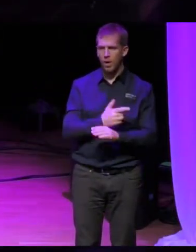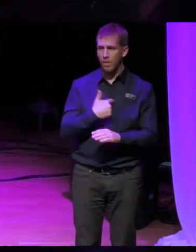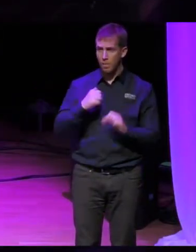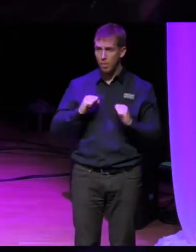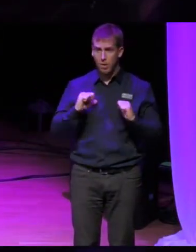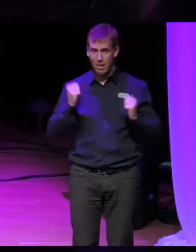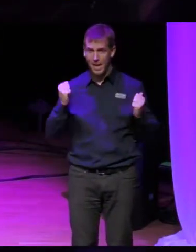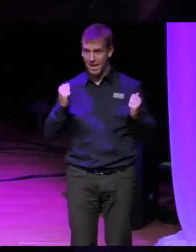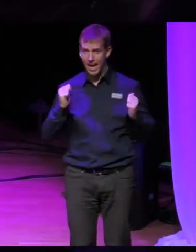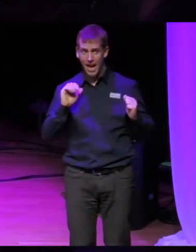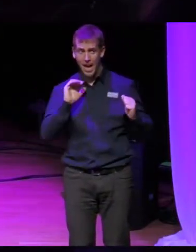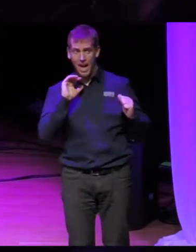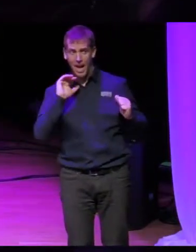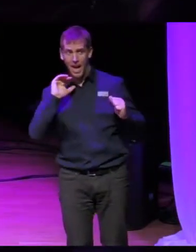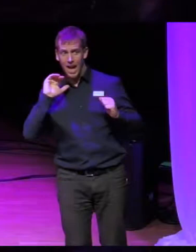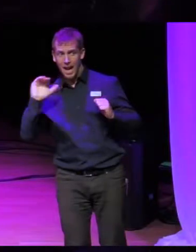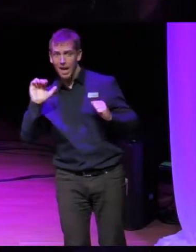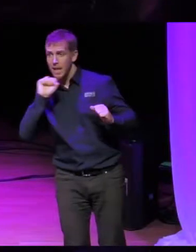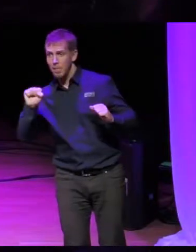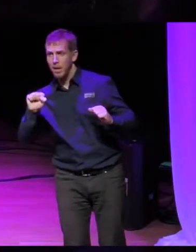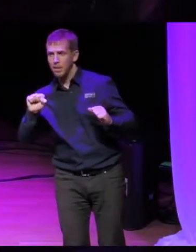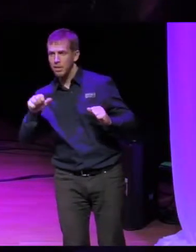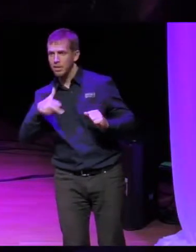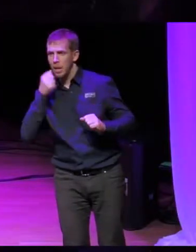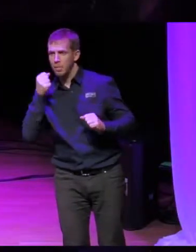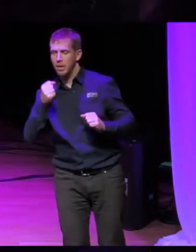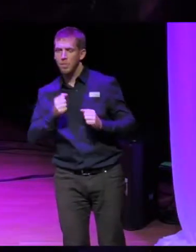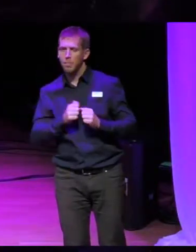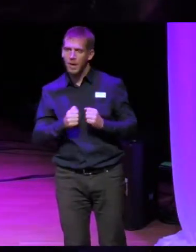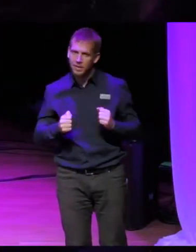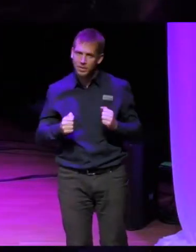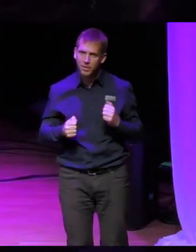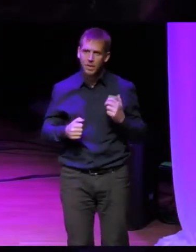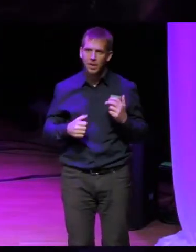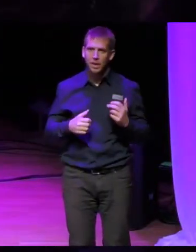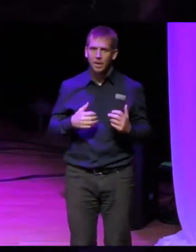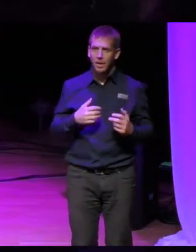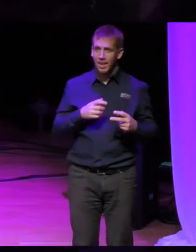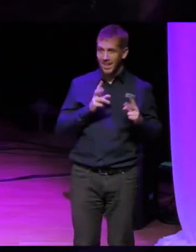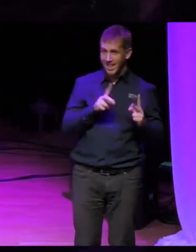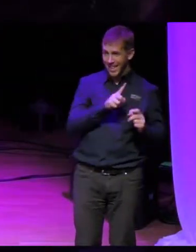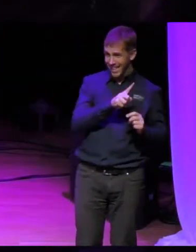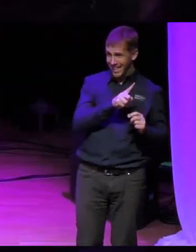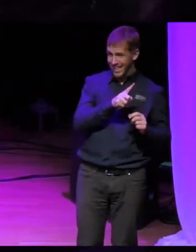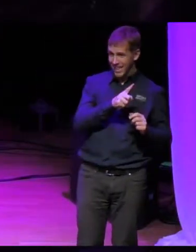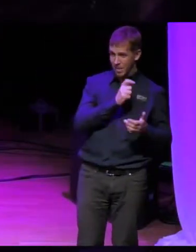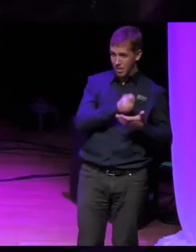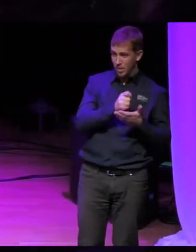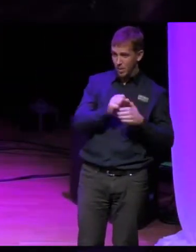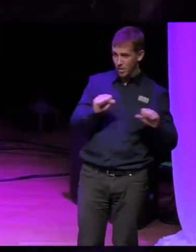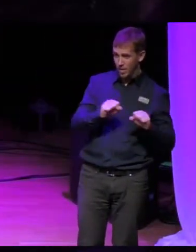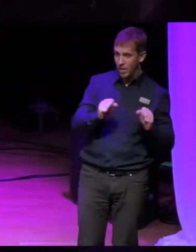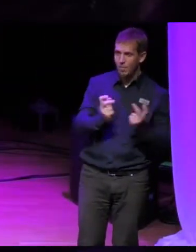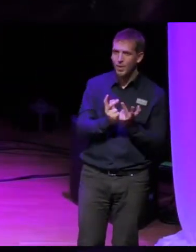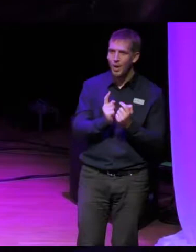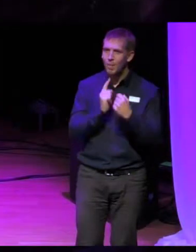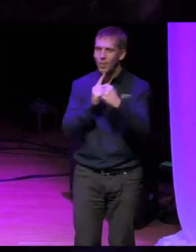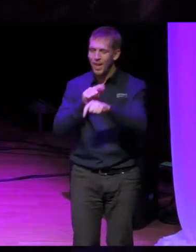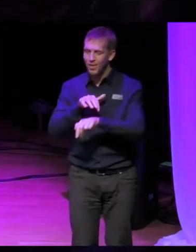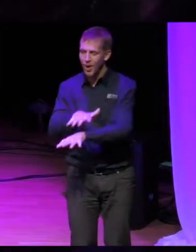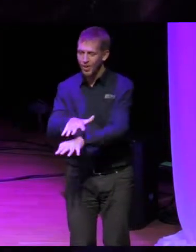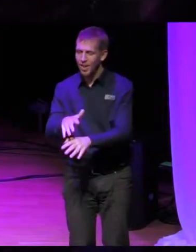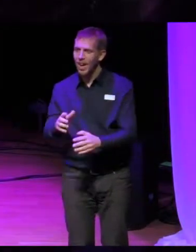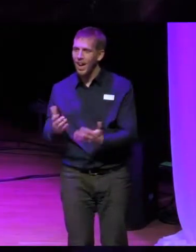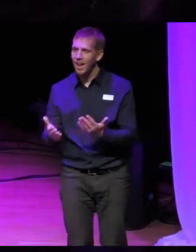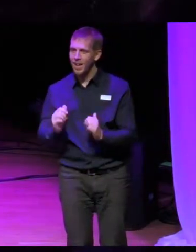then I think it has kept the protest movement quite engaged. So I think that there has